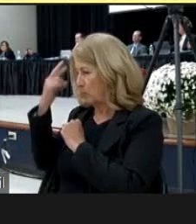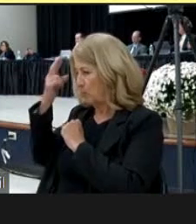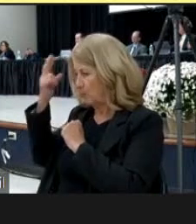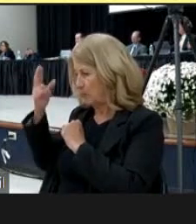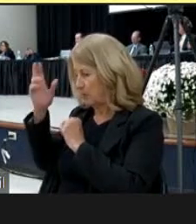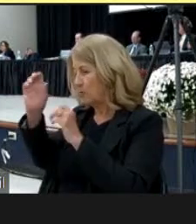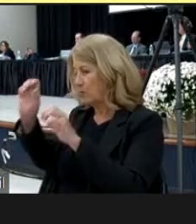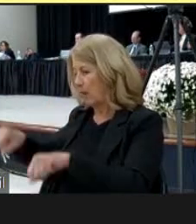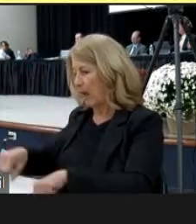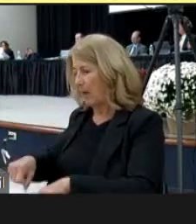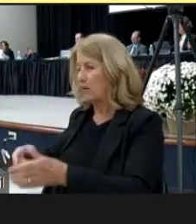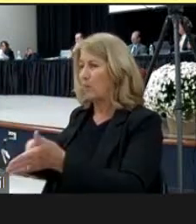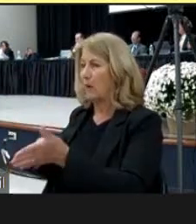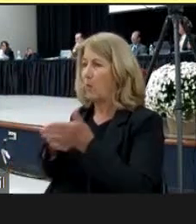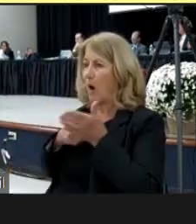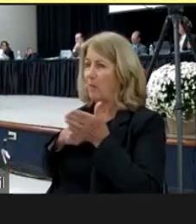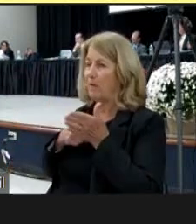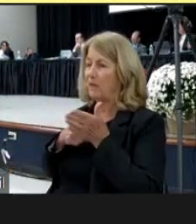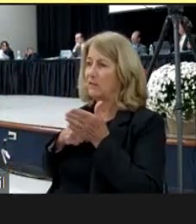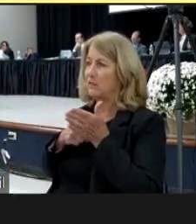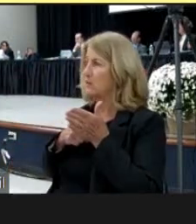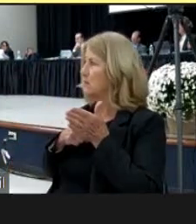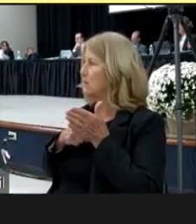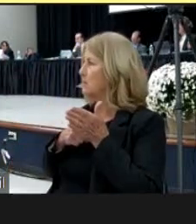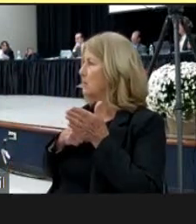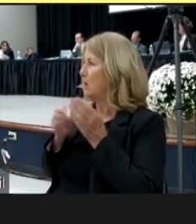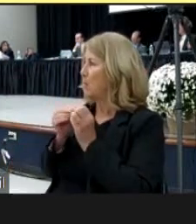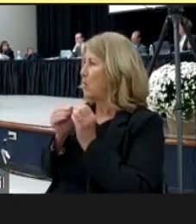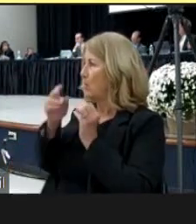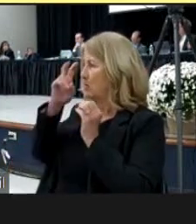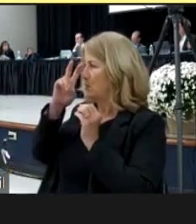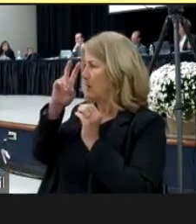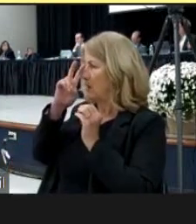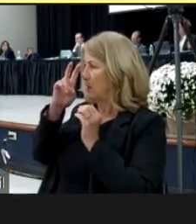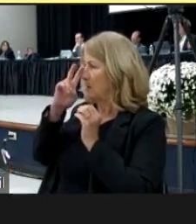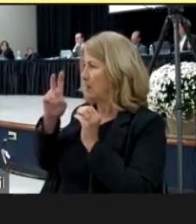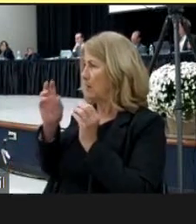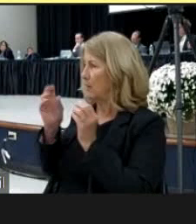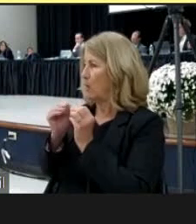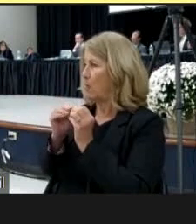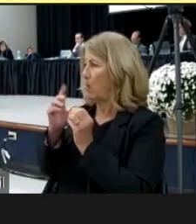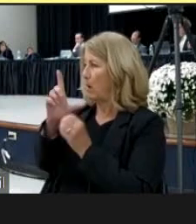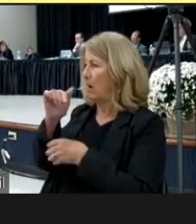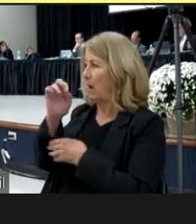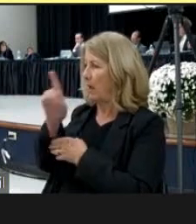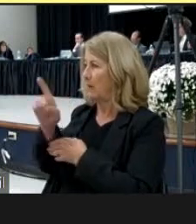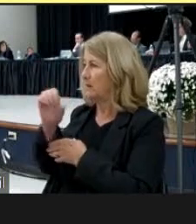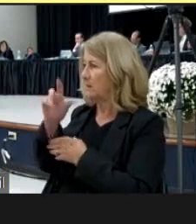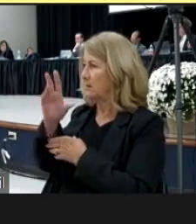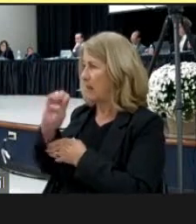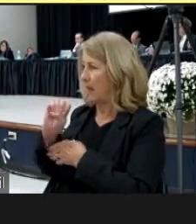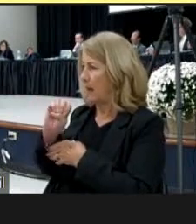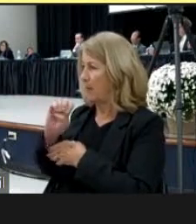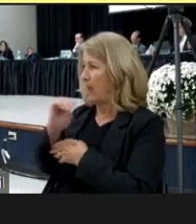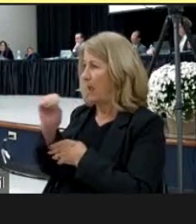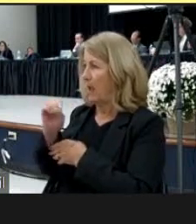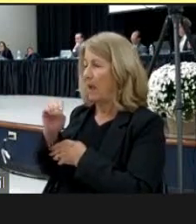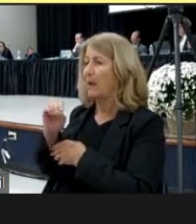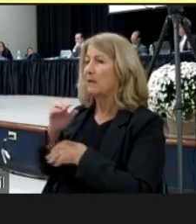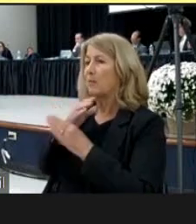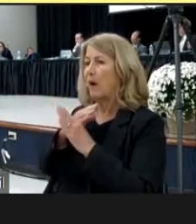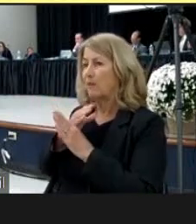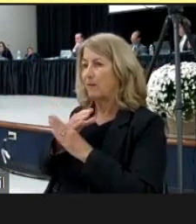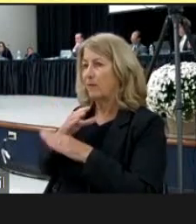the requirements are more strict, you have to do more landscaping and buffering and setbacks.